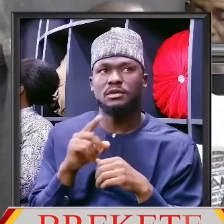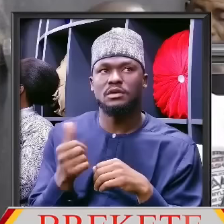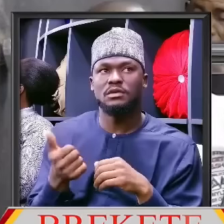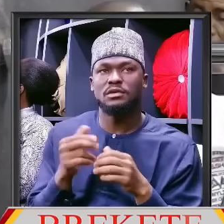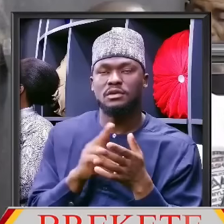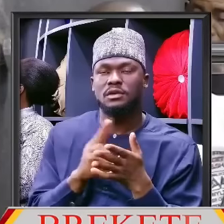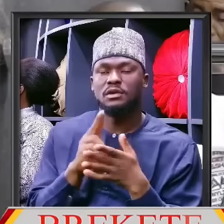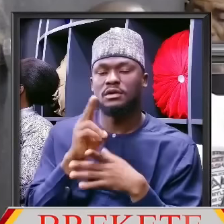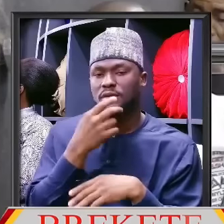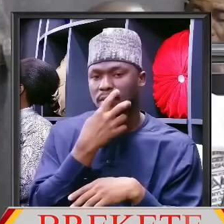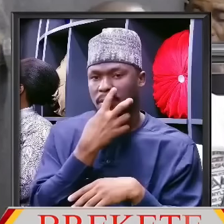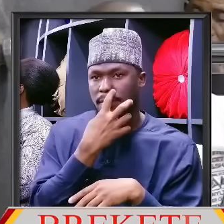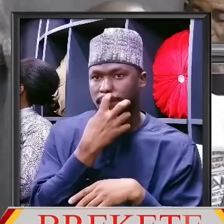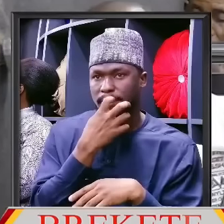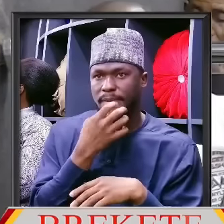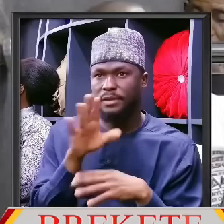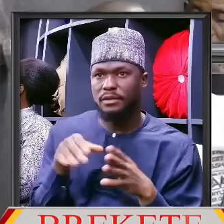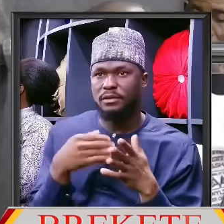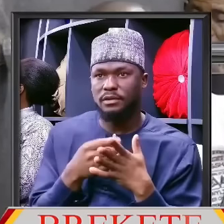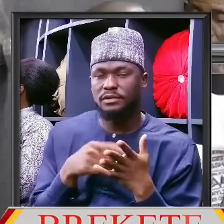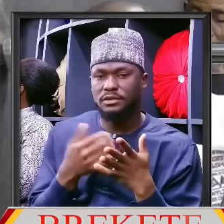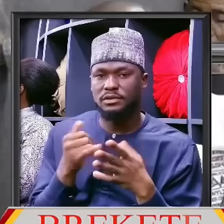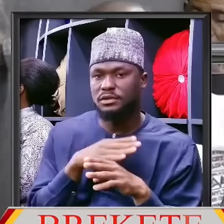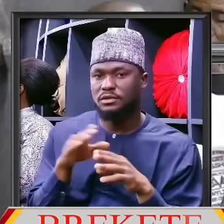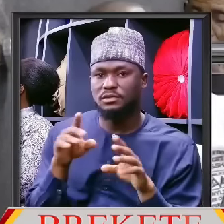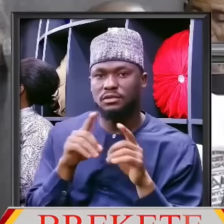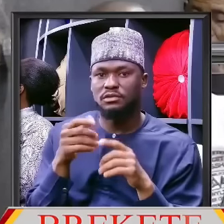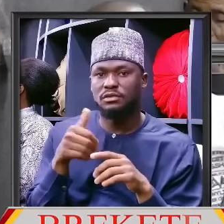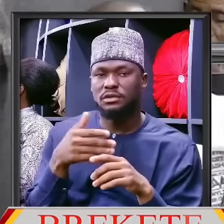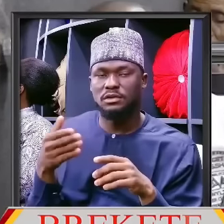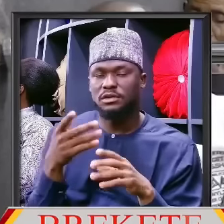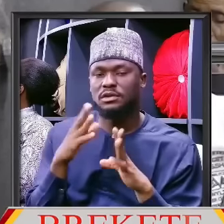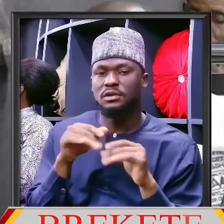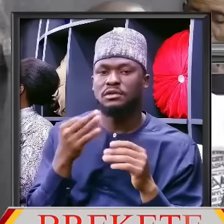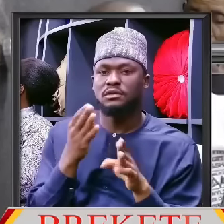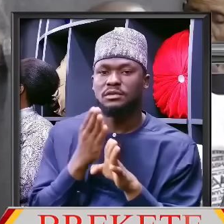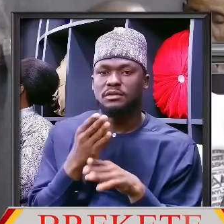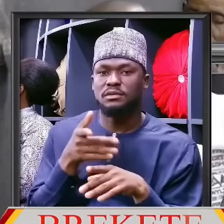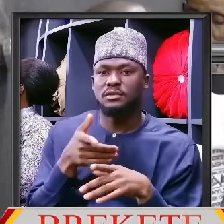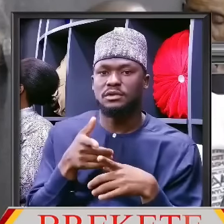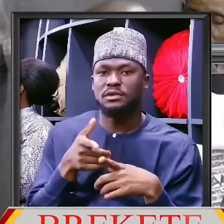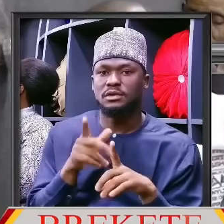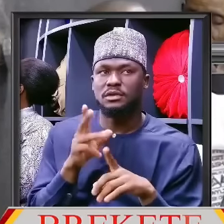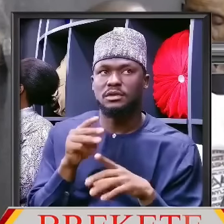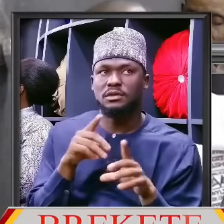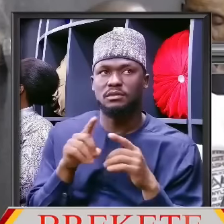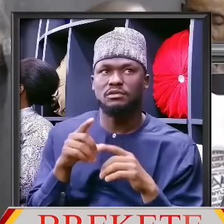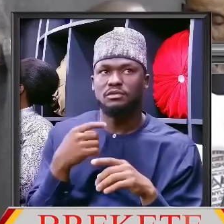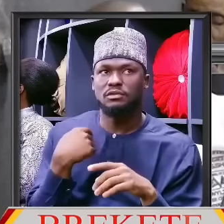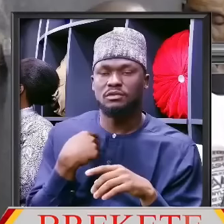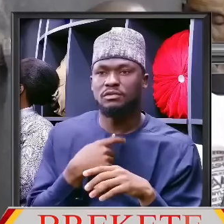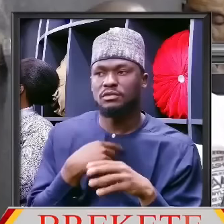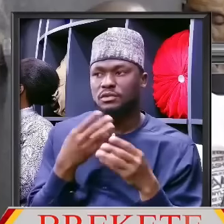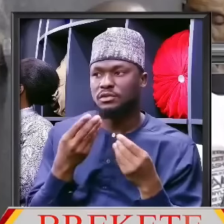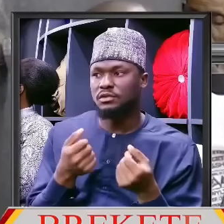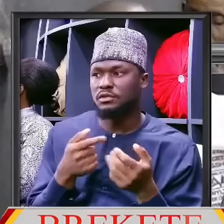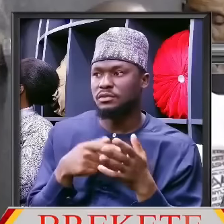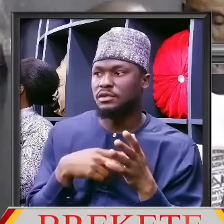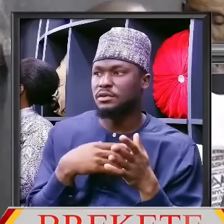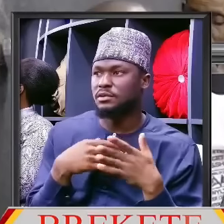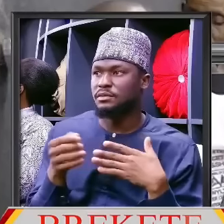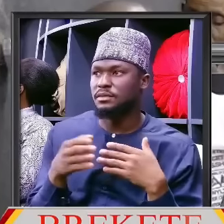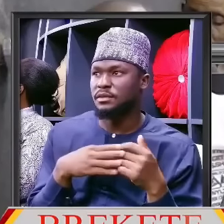wrong with they say? They don't write letter, they don't do anything. The House of Assembly is ready to do this one. House of Assembly, we resolve this matter. They